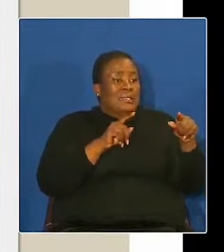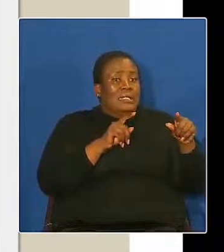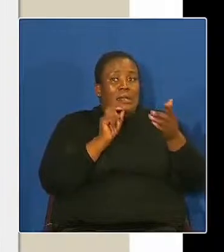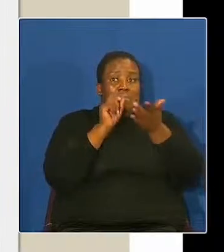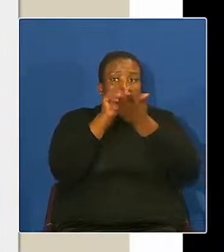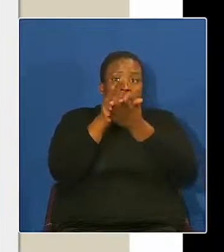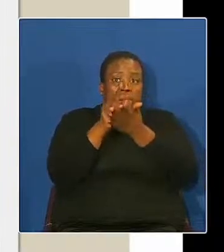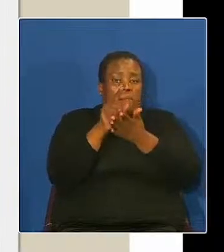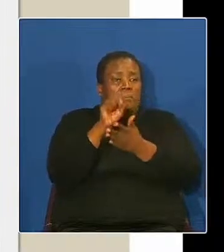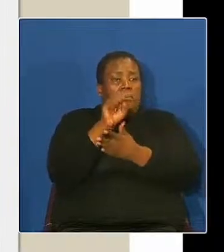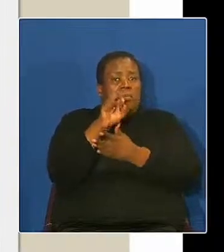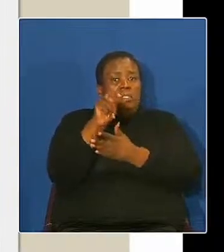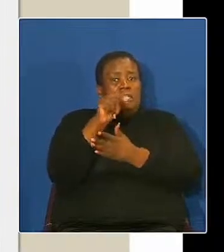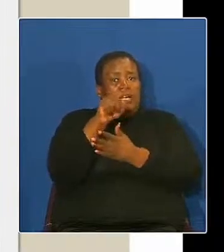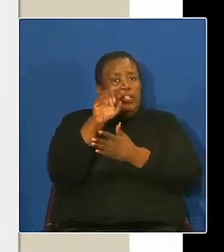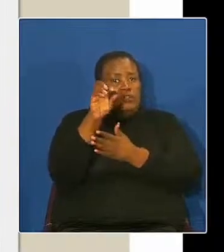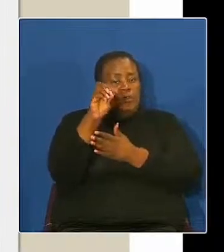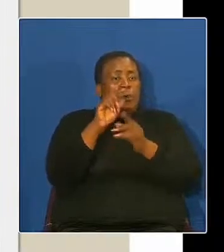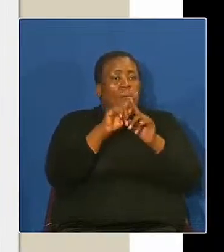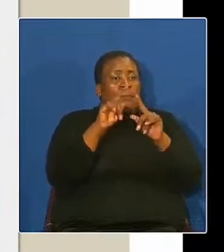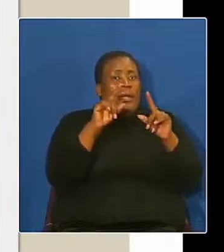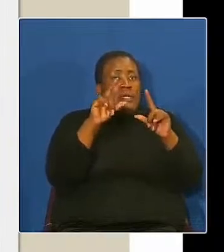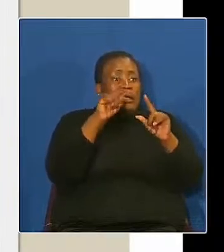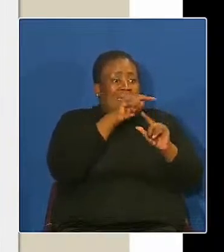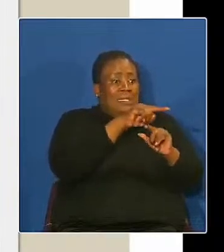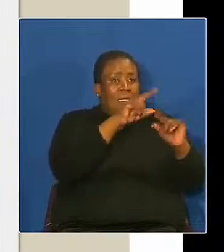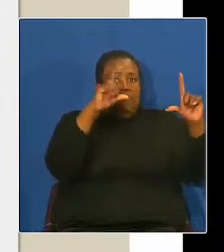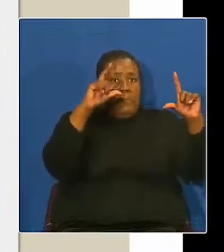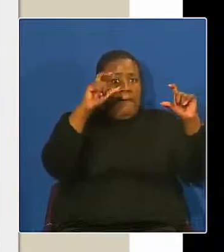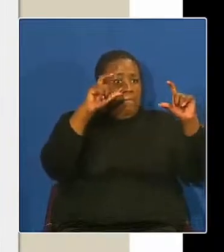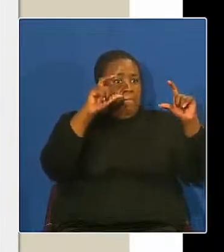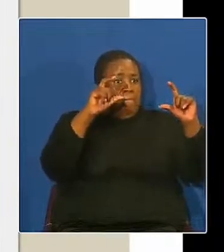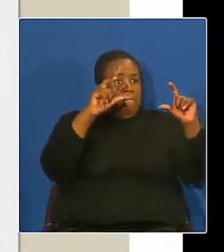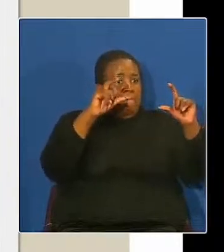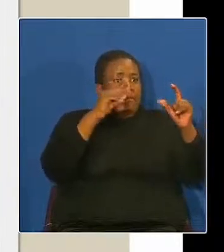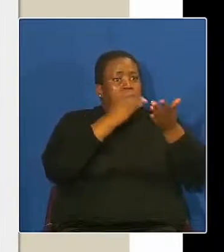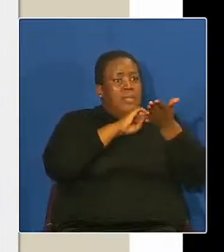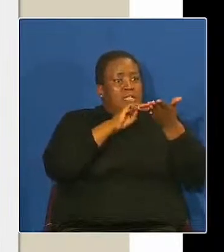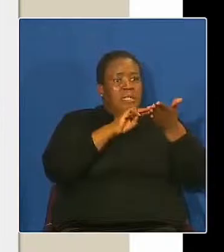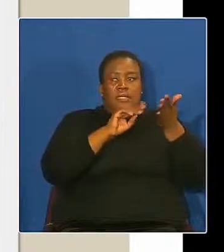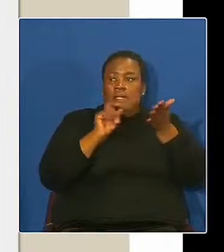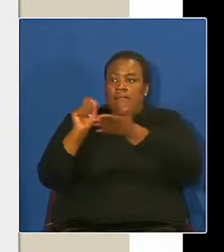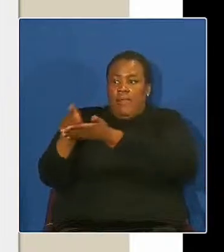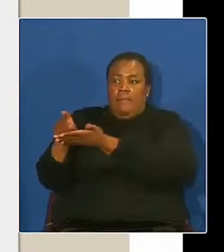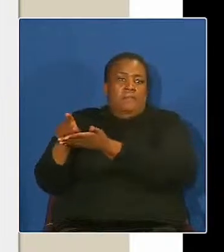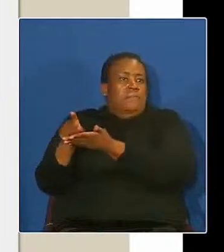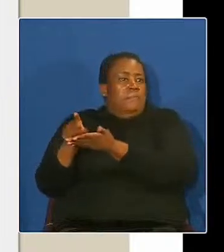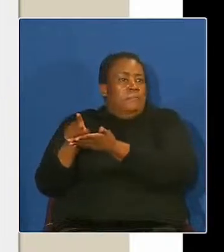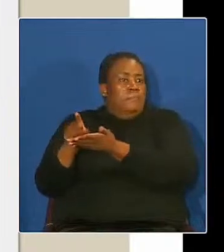sent to Mr. Kat Matlala.